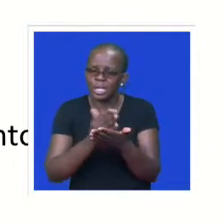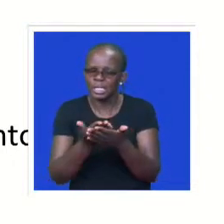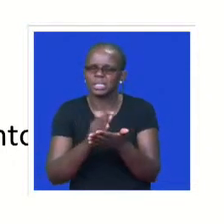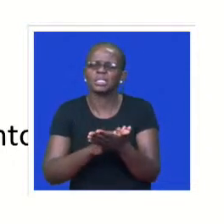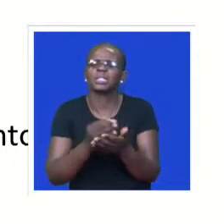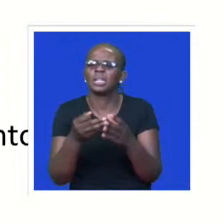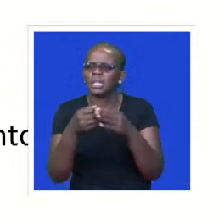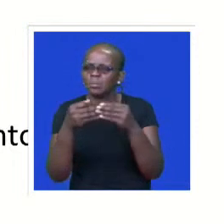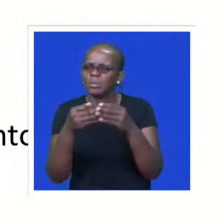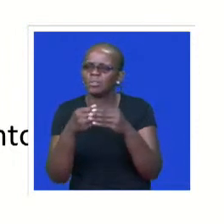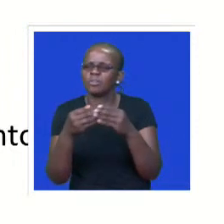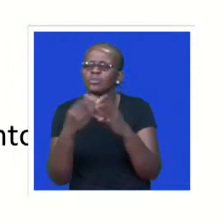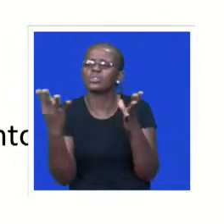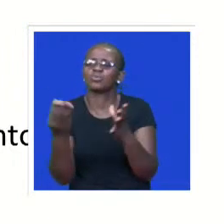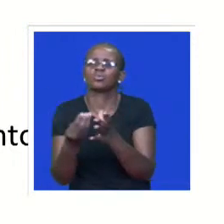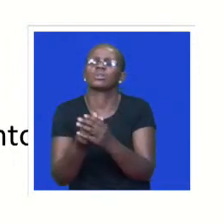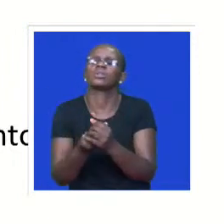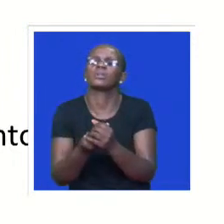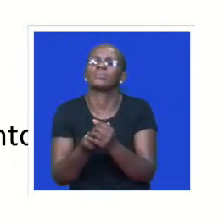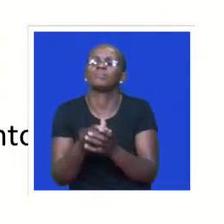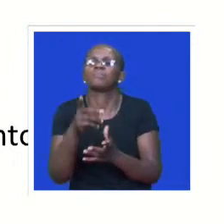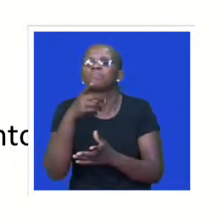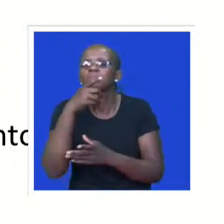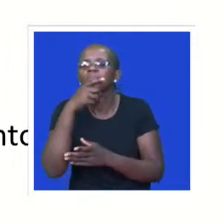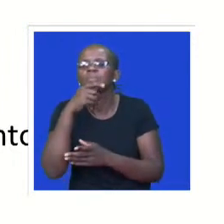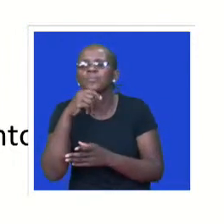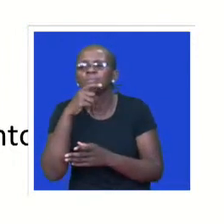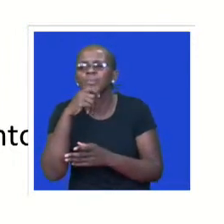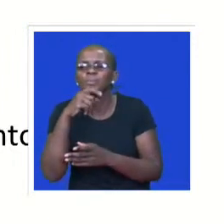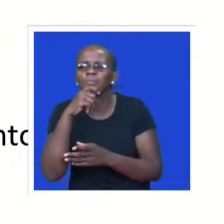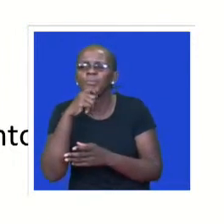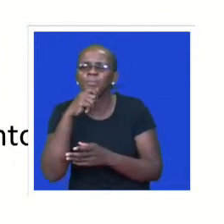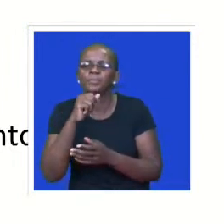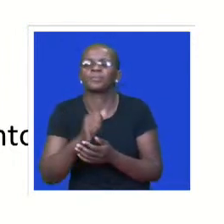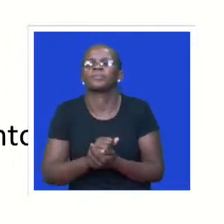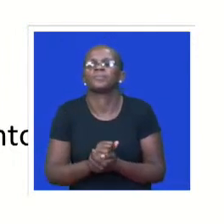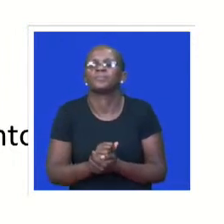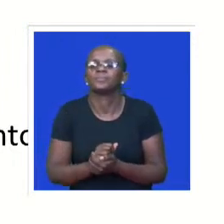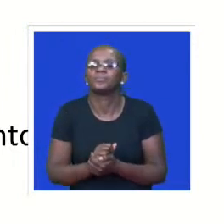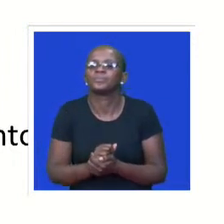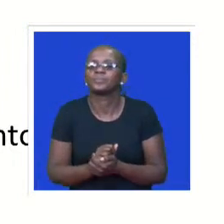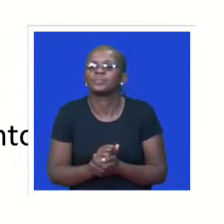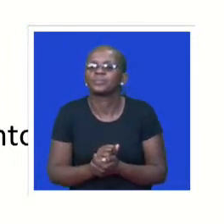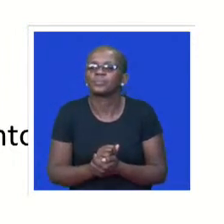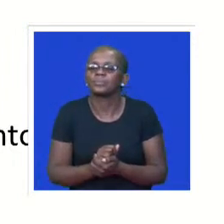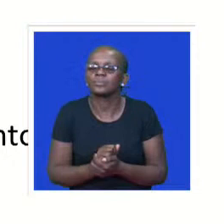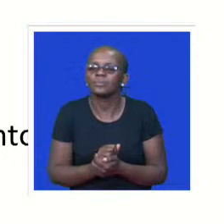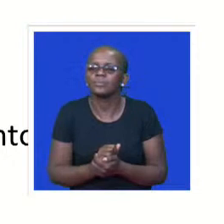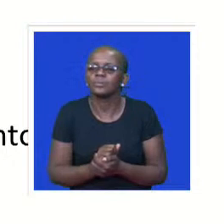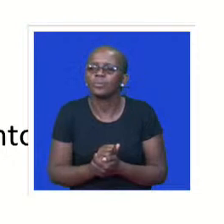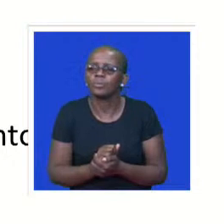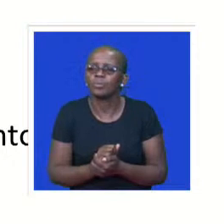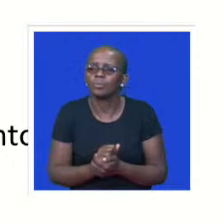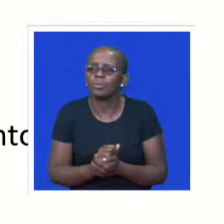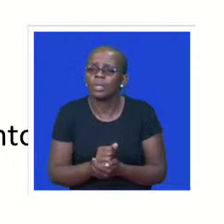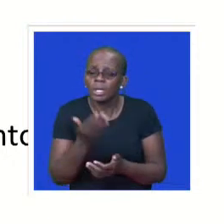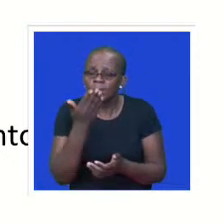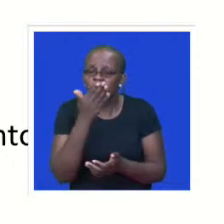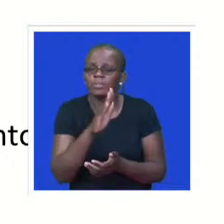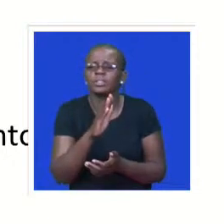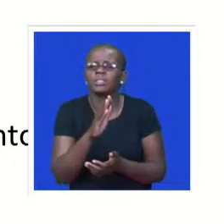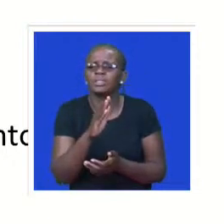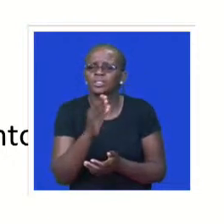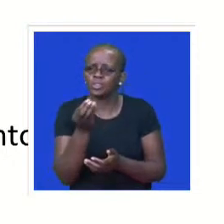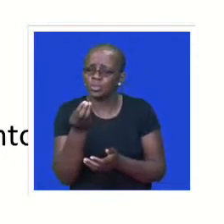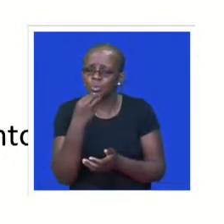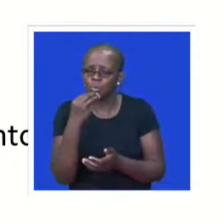You can see she took it to Adam and shared some. And suddenly after eating it, their eyes were